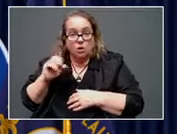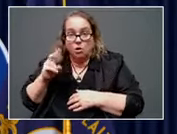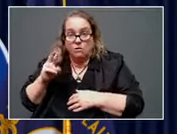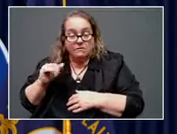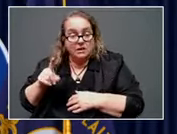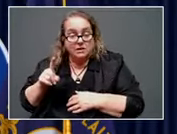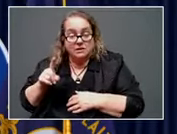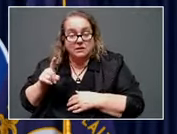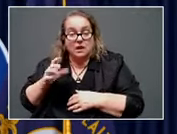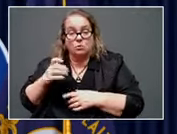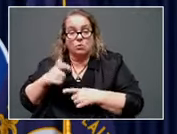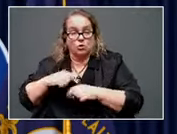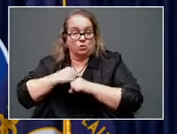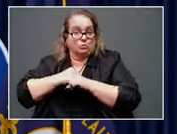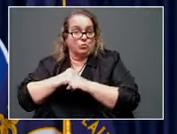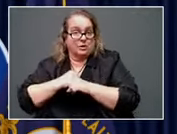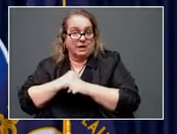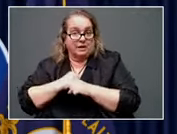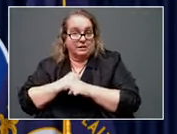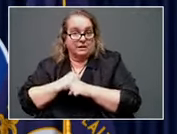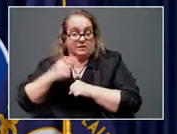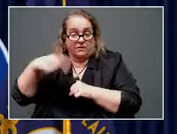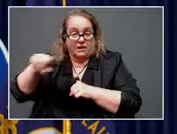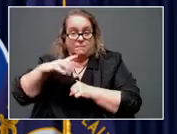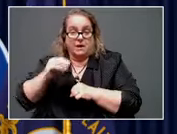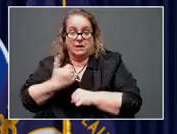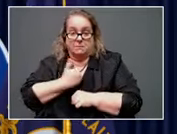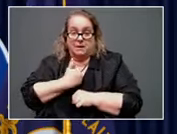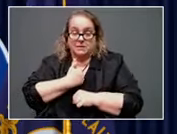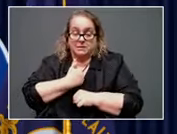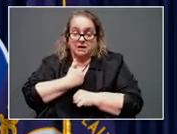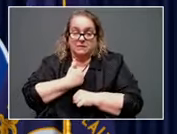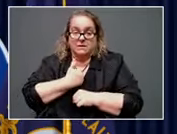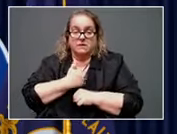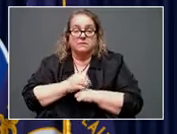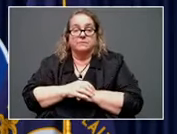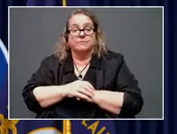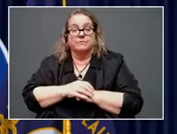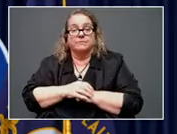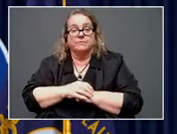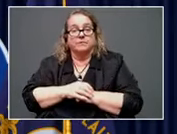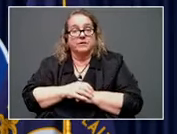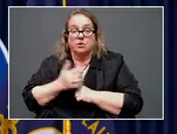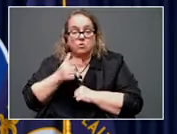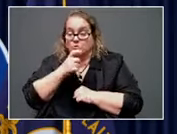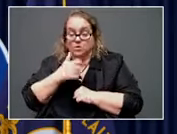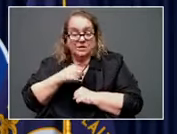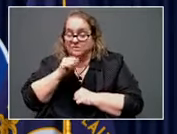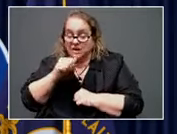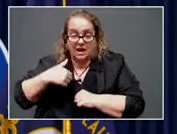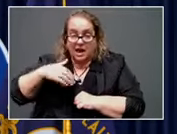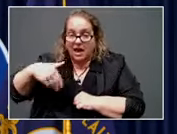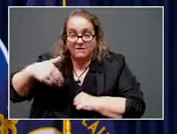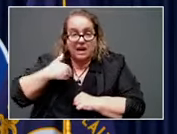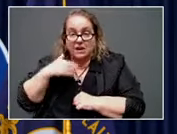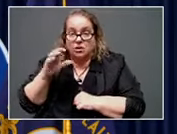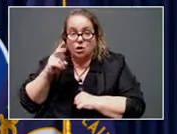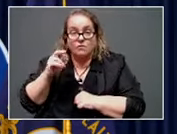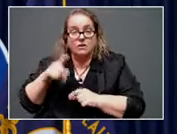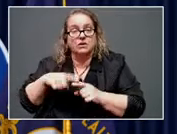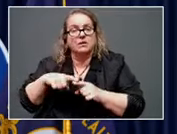wanted to protect them and myself having not had COVID. depending on the situation that we are